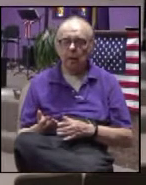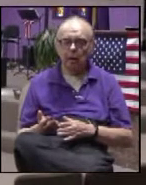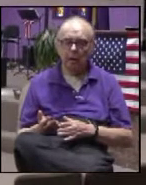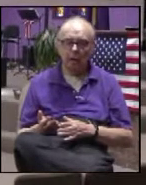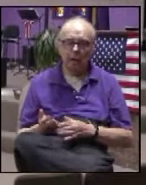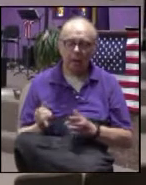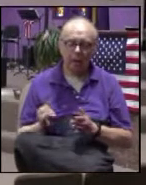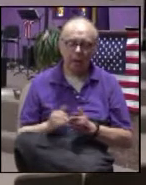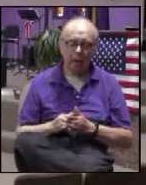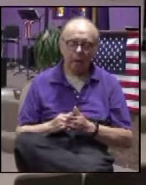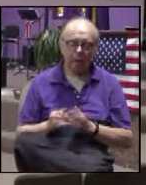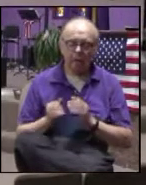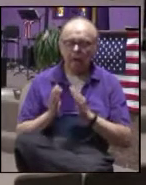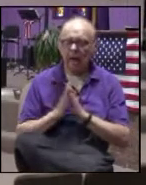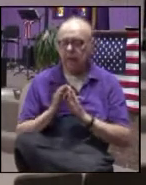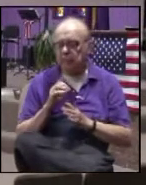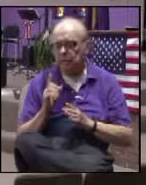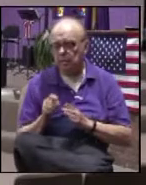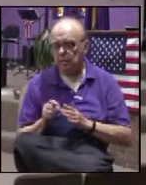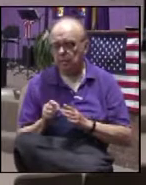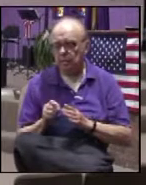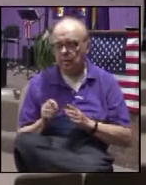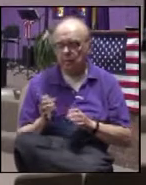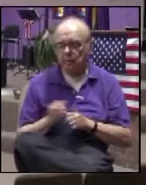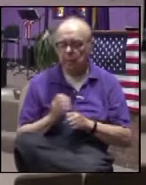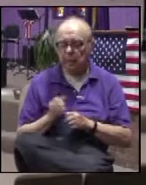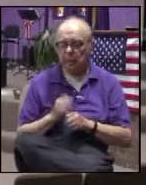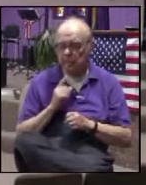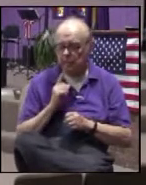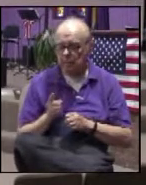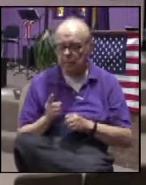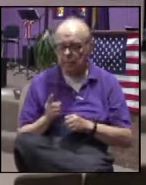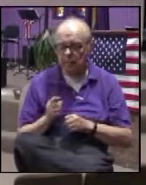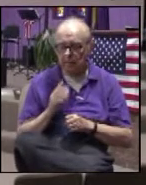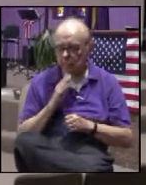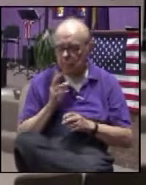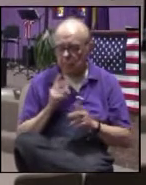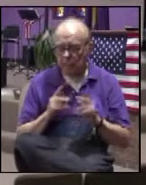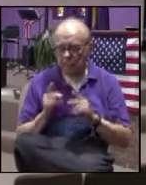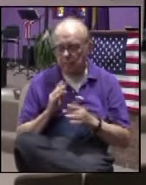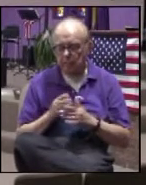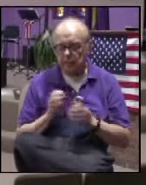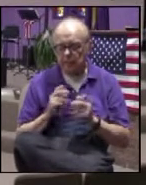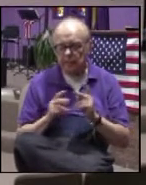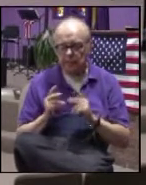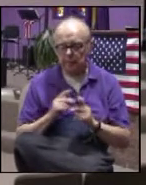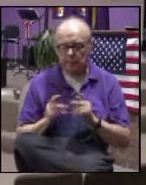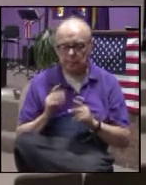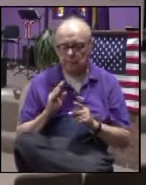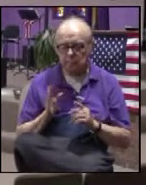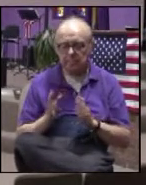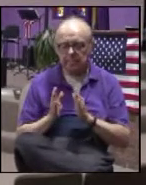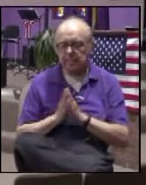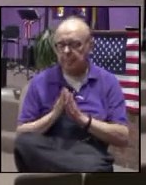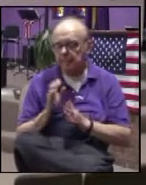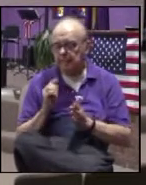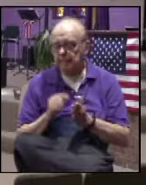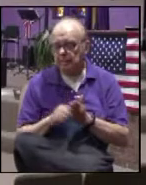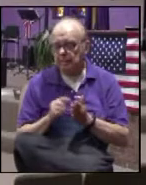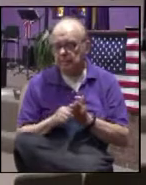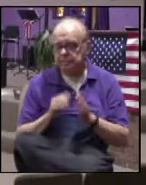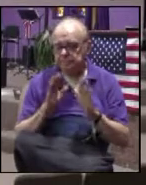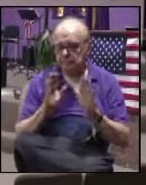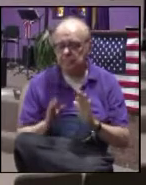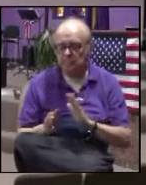That's when you ask the questions. That's when you get real. That's when you're talking to people and sharing with people your prayer request. On